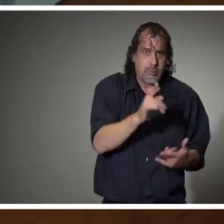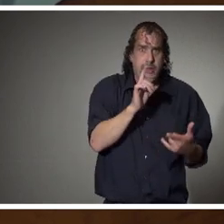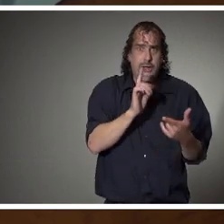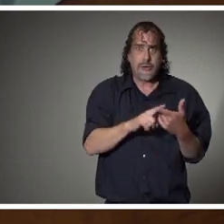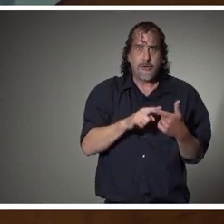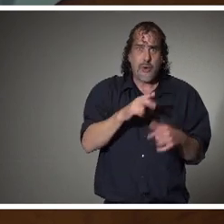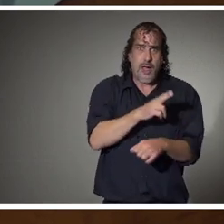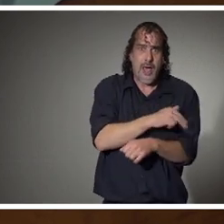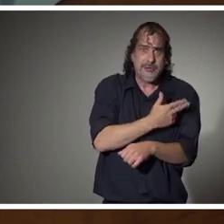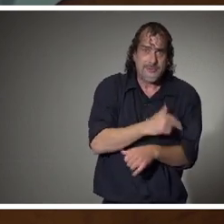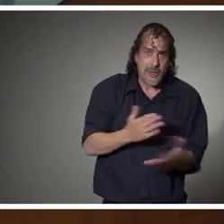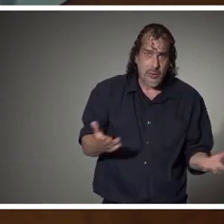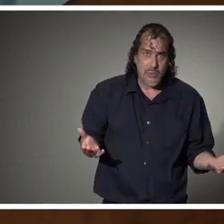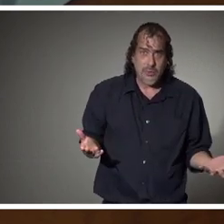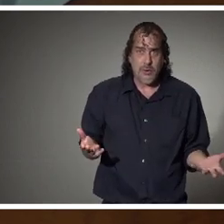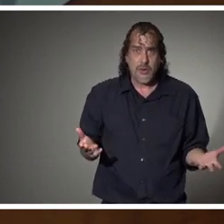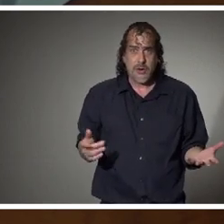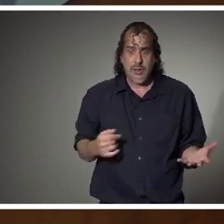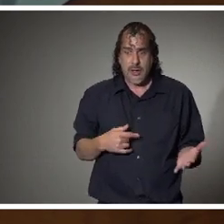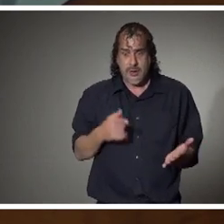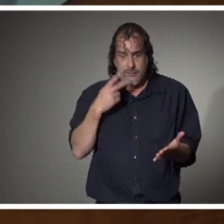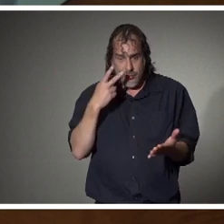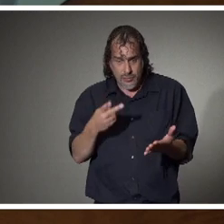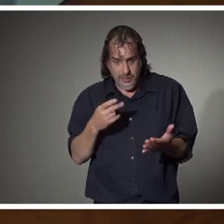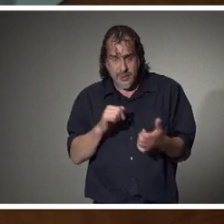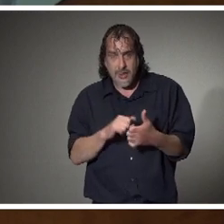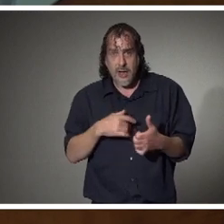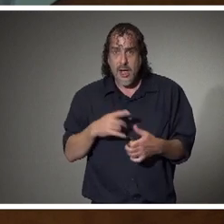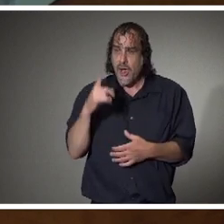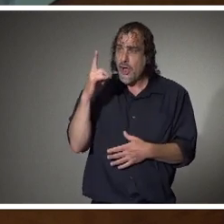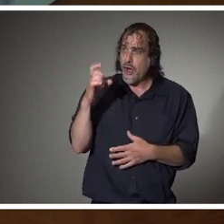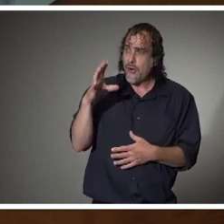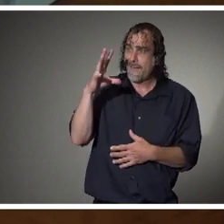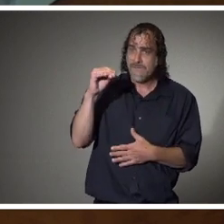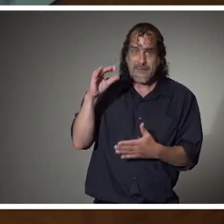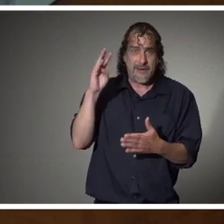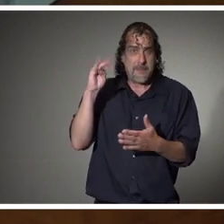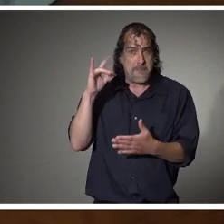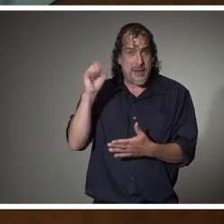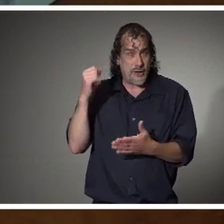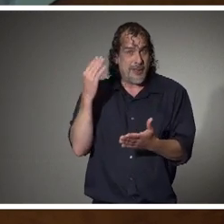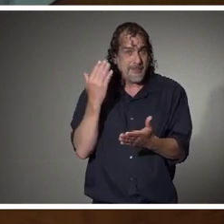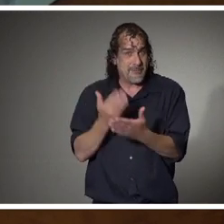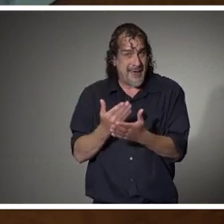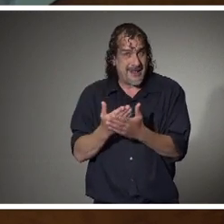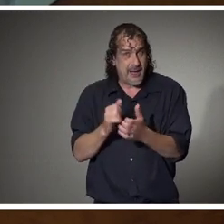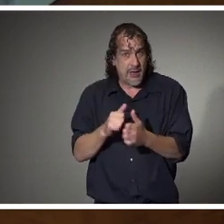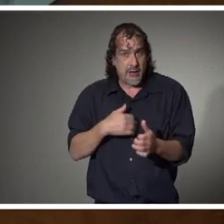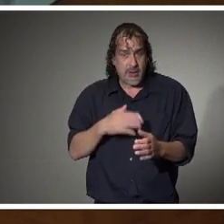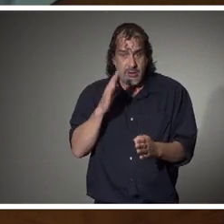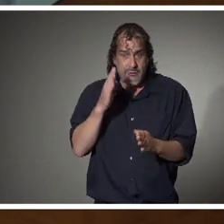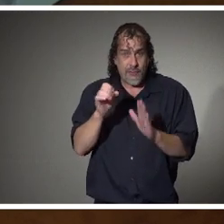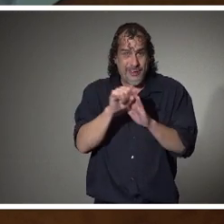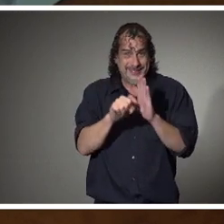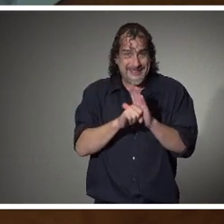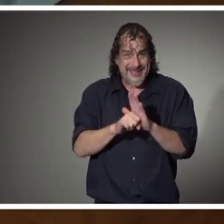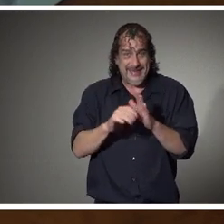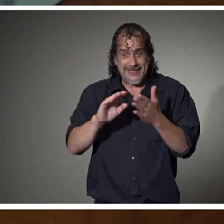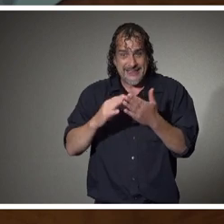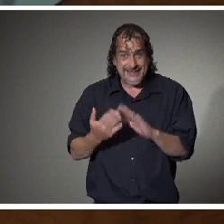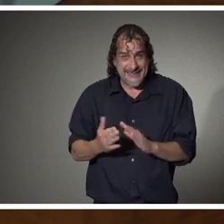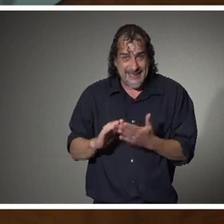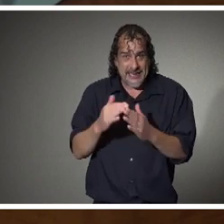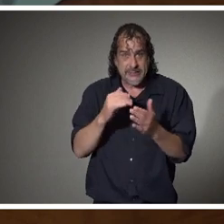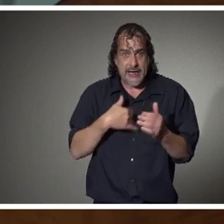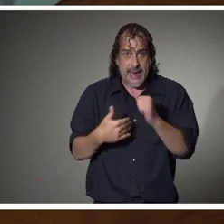to hospitals. In fact, if you look at the CARES Act, $150 billion was designated for states, municipalities, and